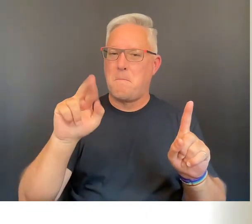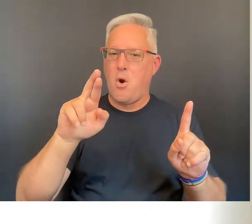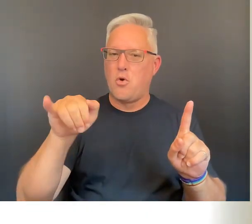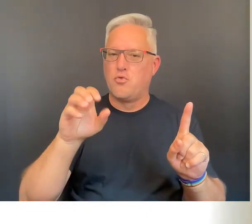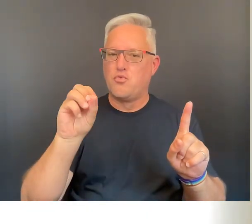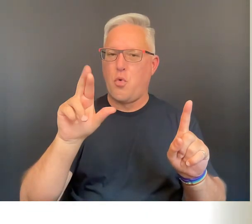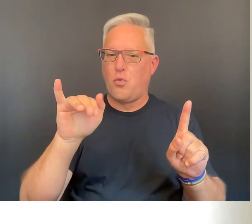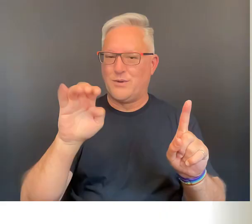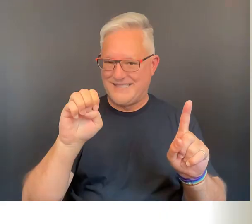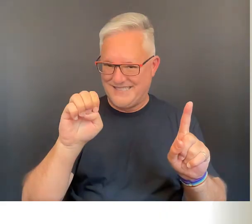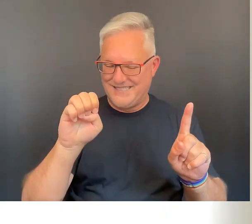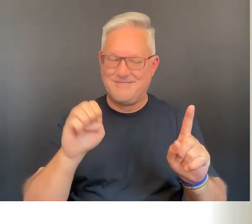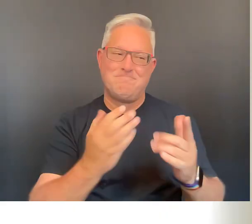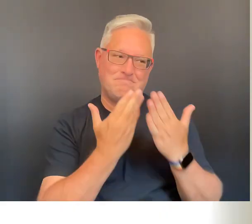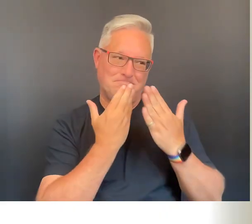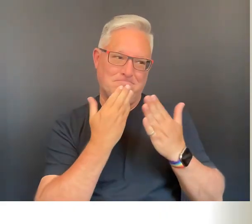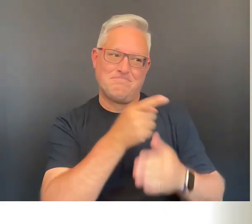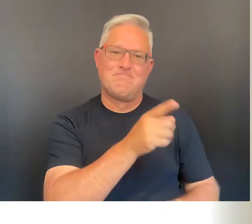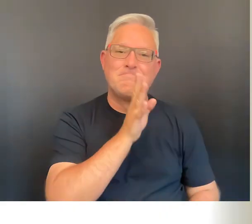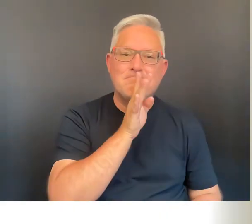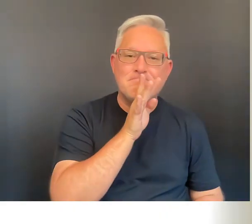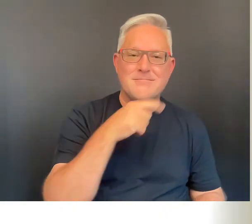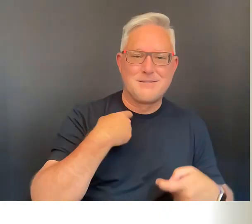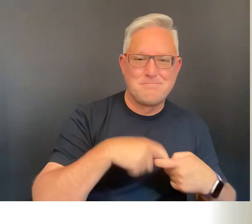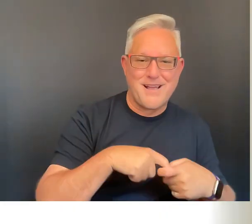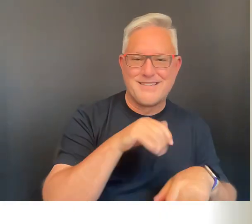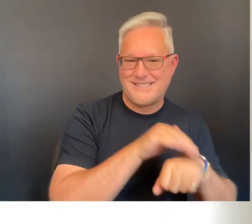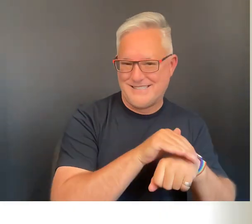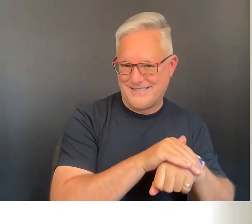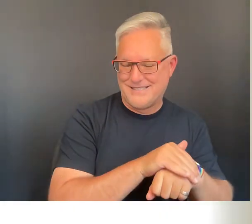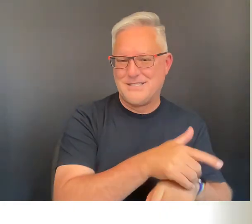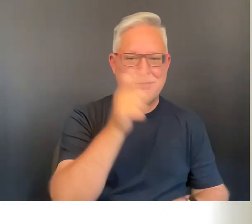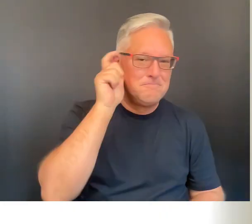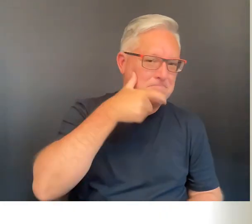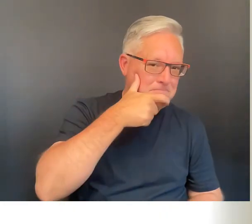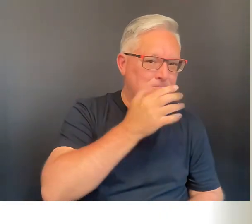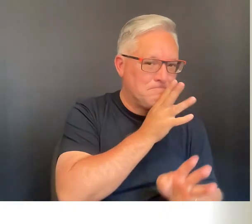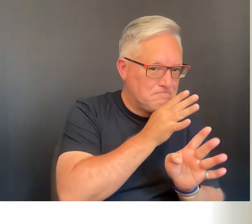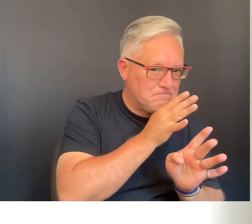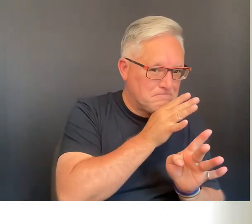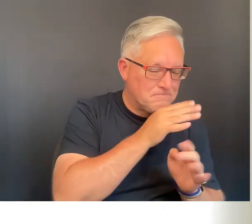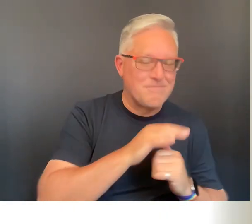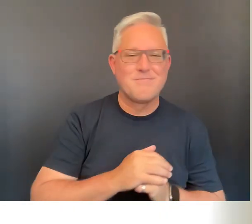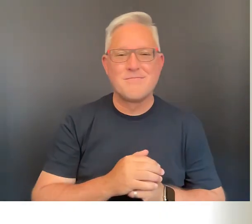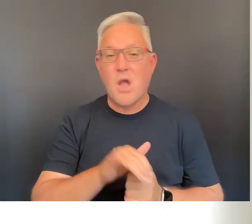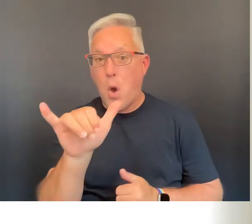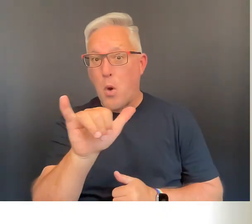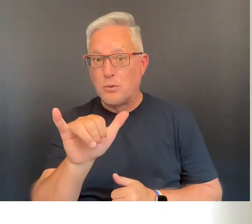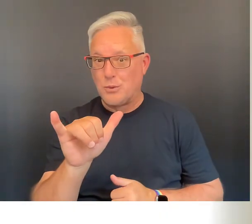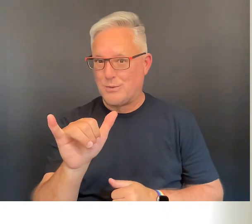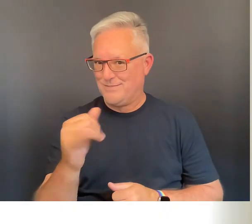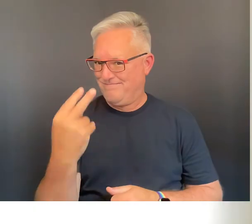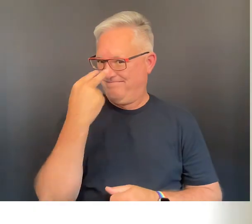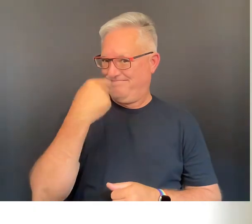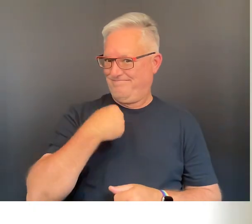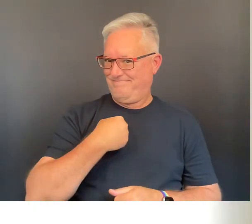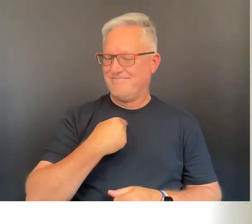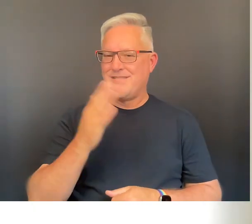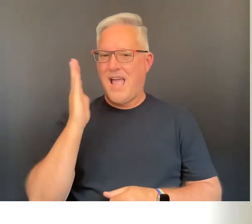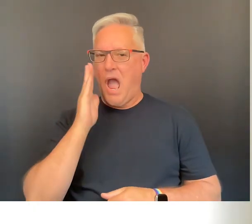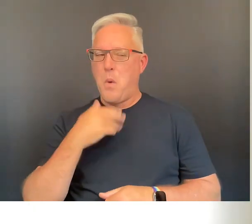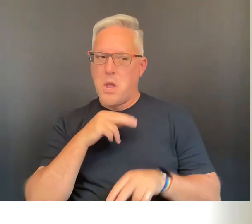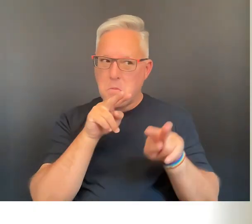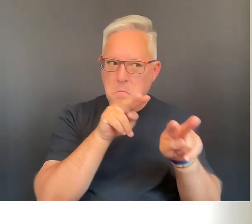And I give gratitude and thanks for her being with us. You'll also notice I'll be trying to pay attention